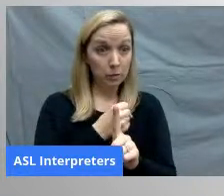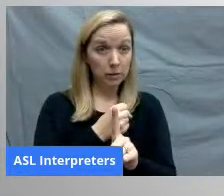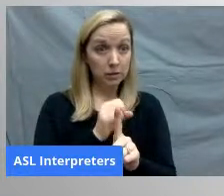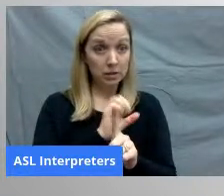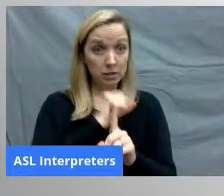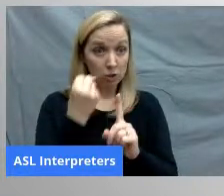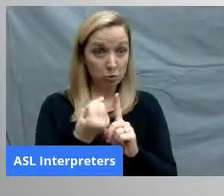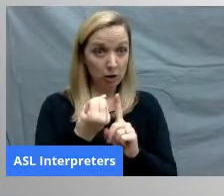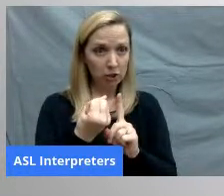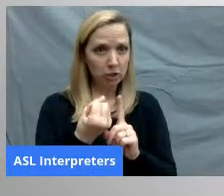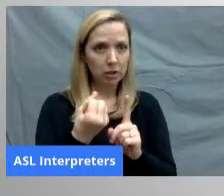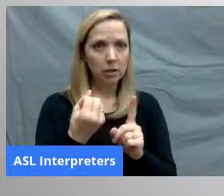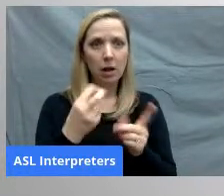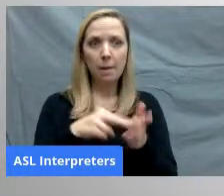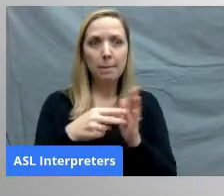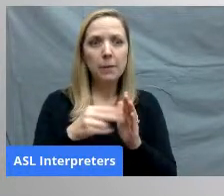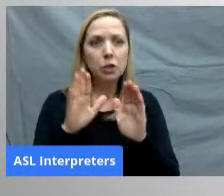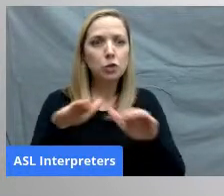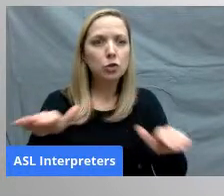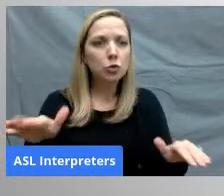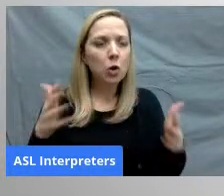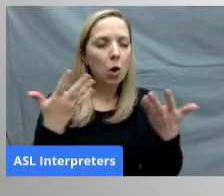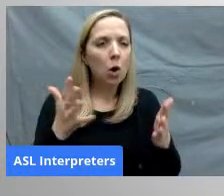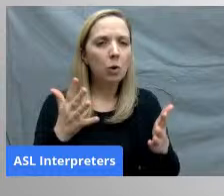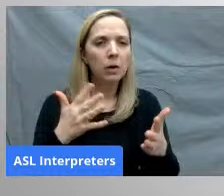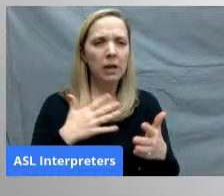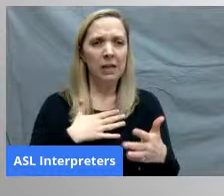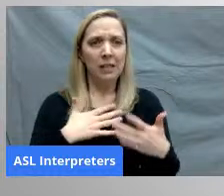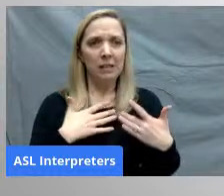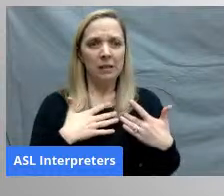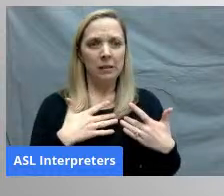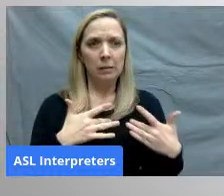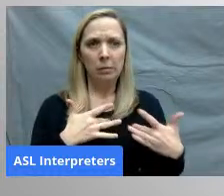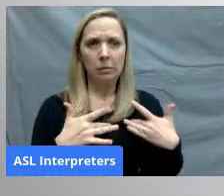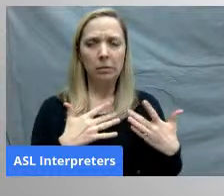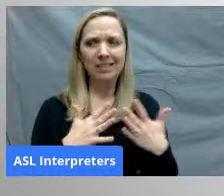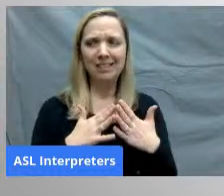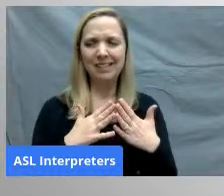hypersensitive. So having one in earshot is one thing, but I'm just a little bit concerned